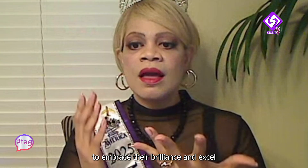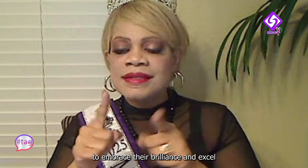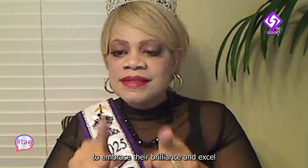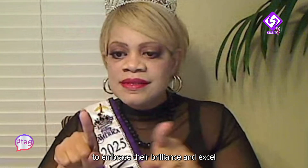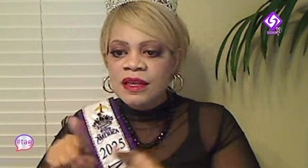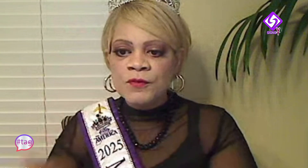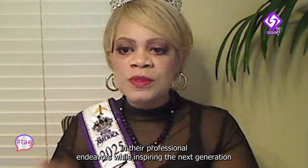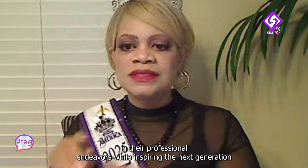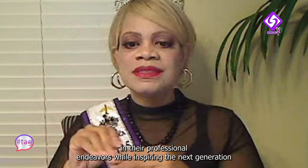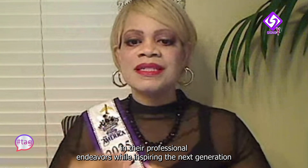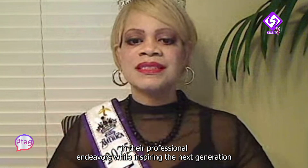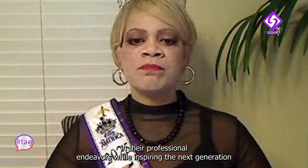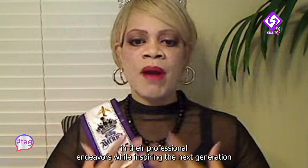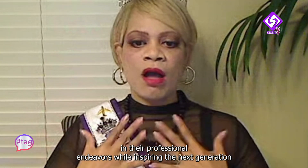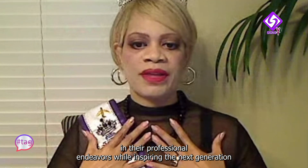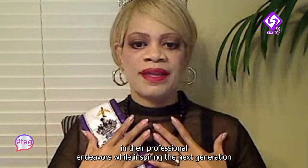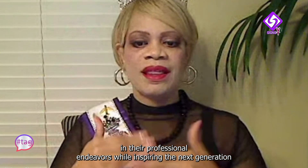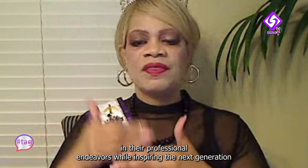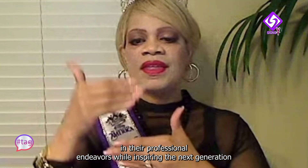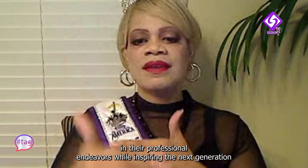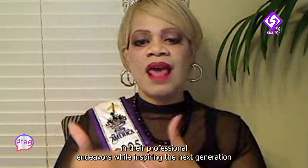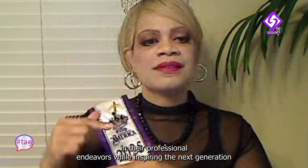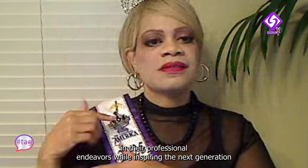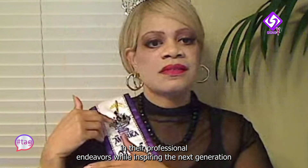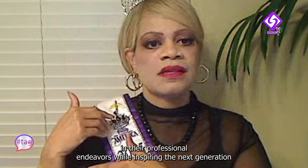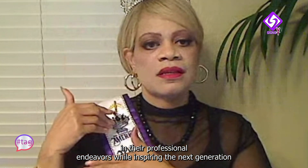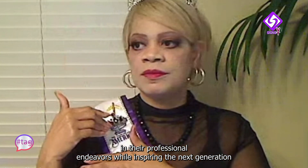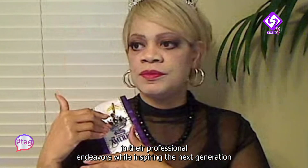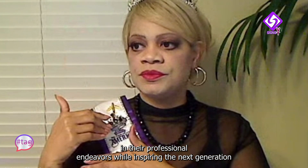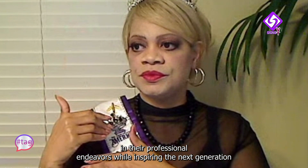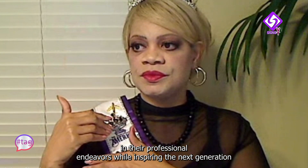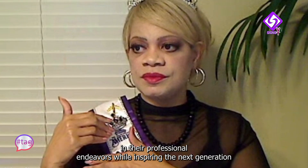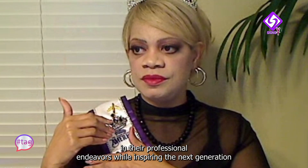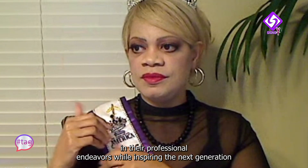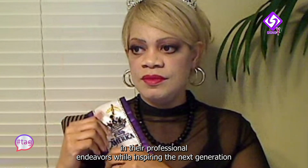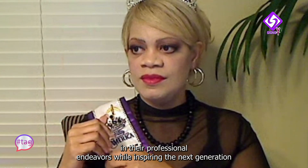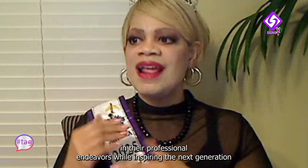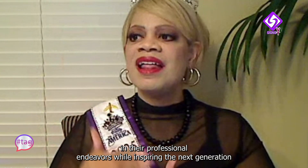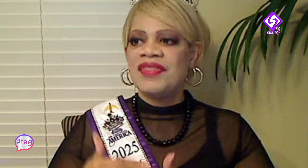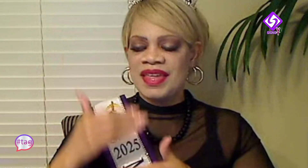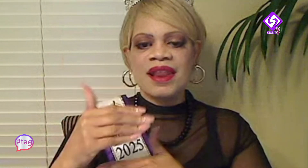and excel in their professional endeavors while inspiring